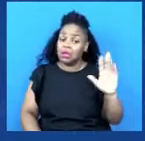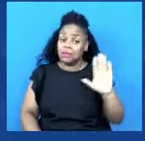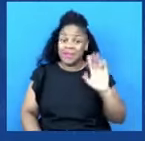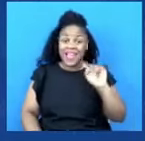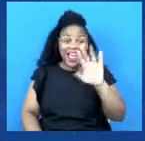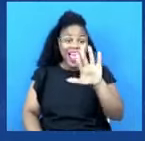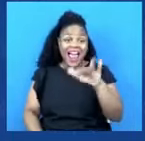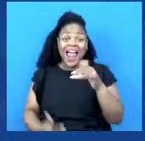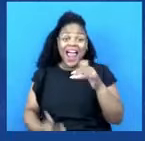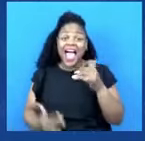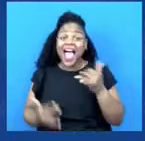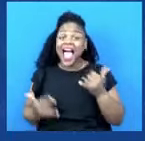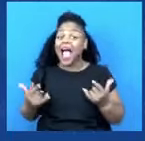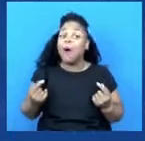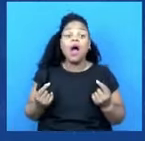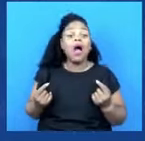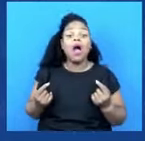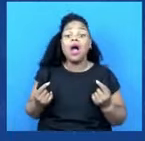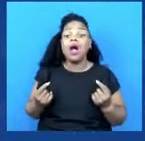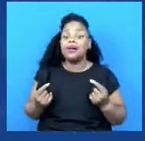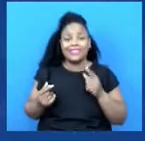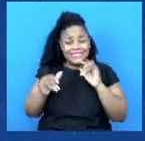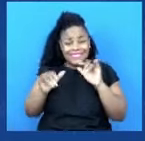more expensive, without any change.